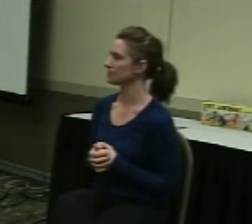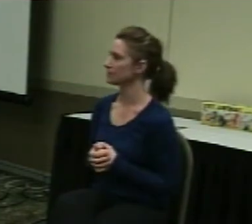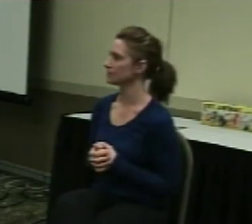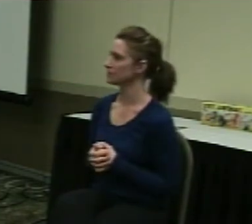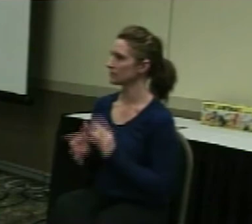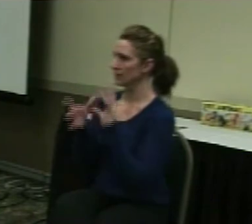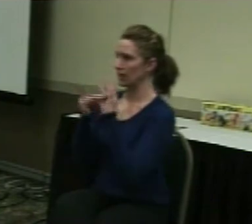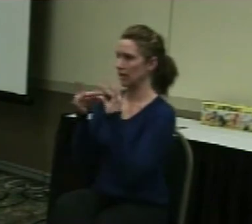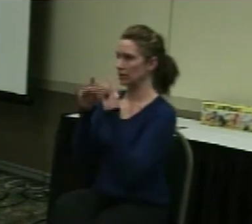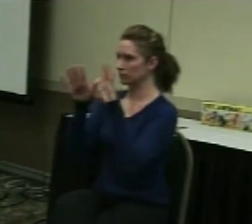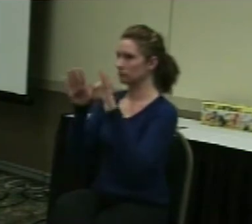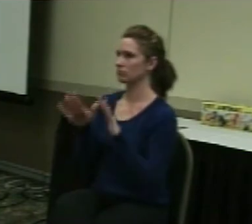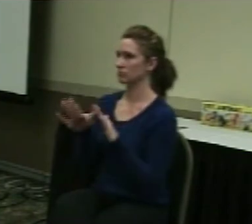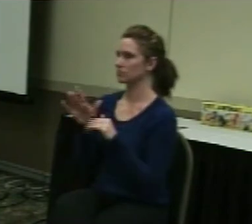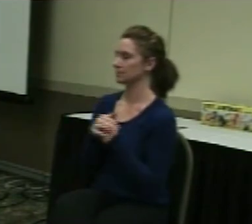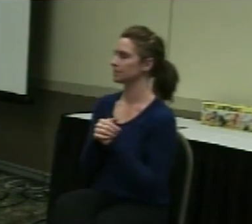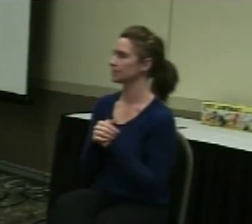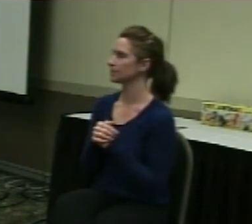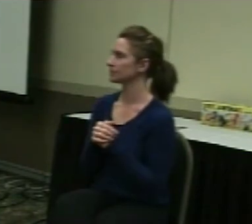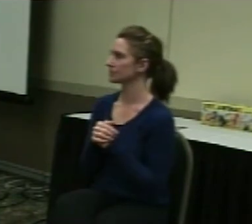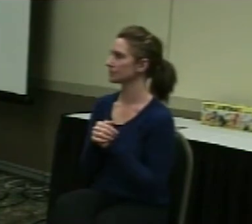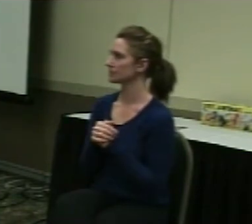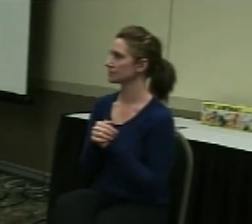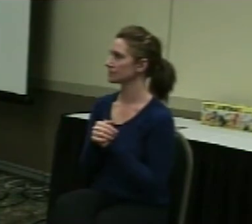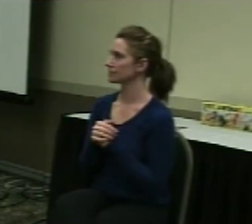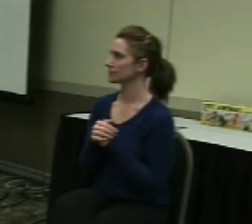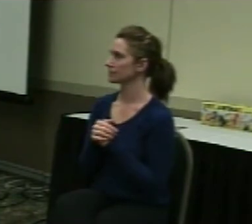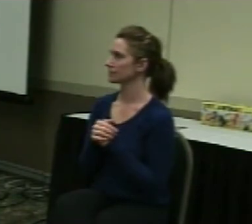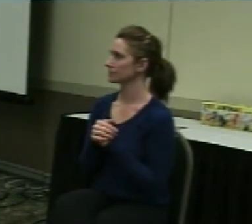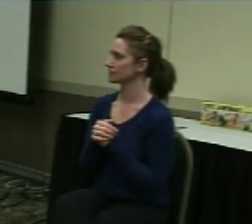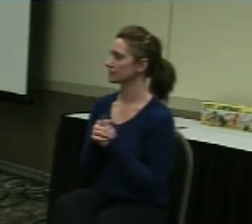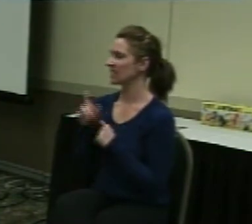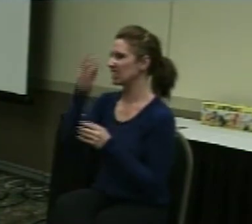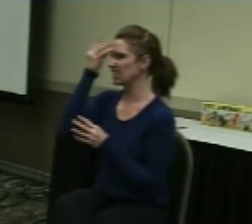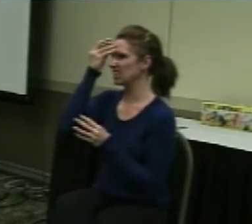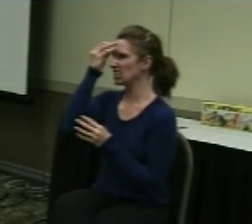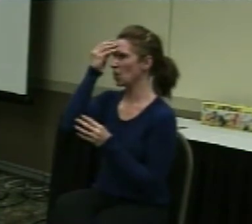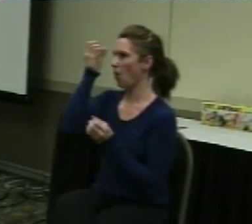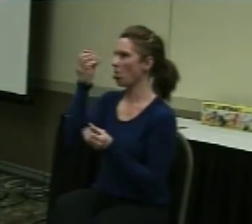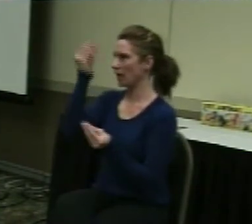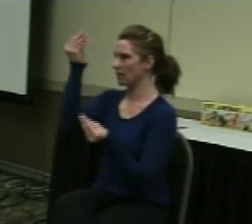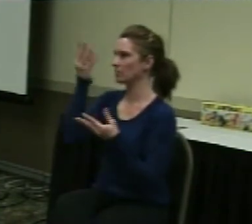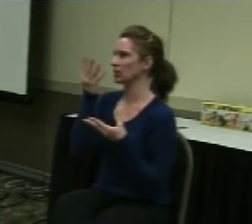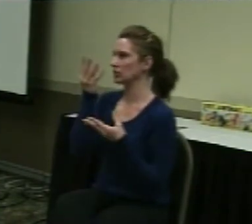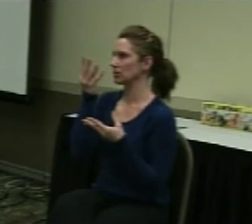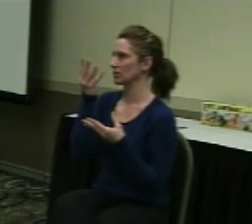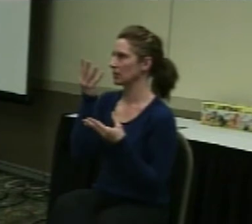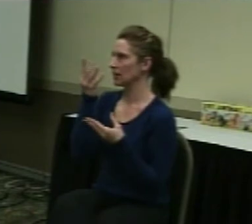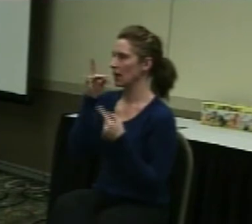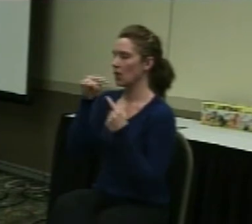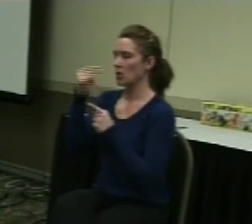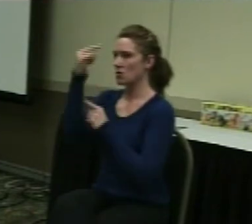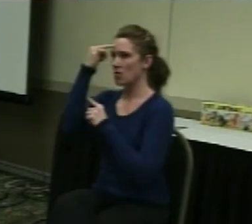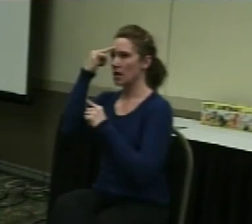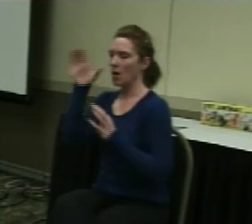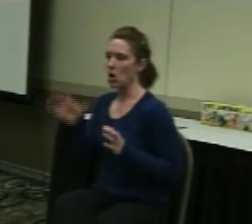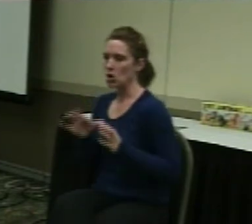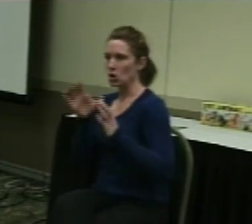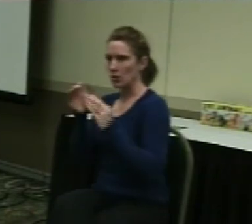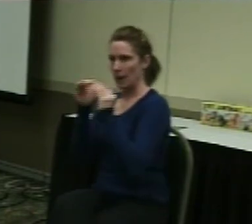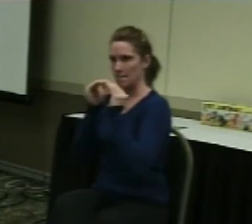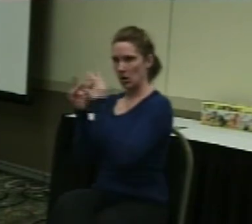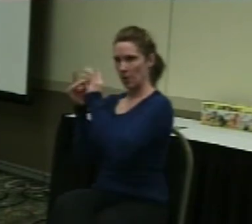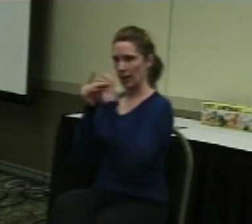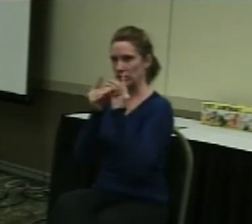excellent comments, and there's a great deal, obviously, to consider. And when you think about fostering peer relationships and